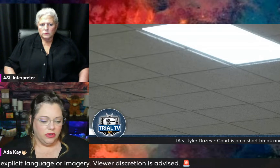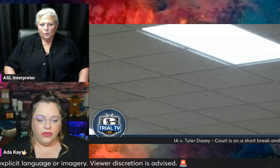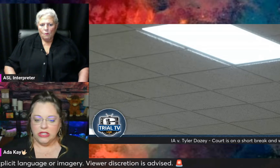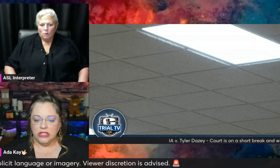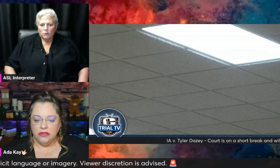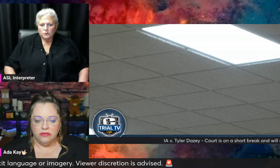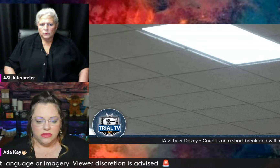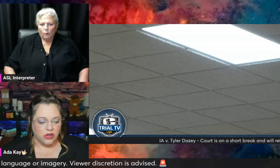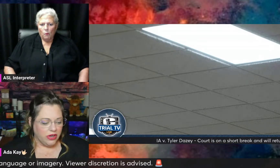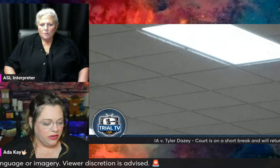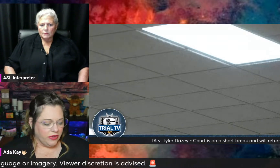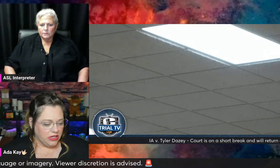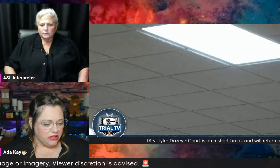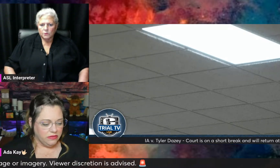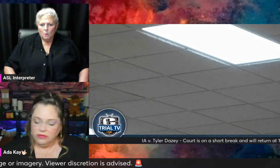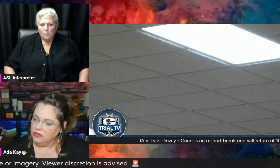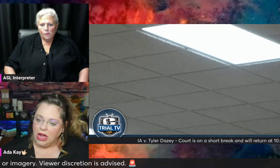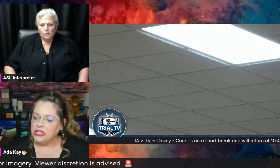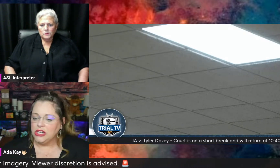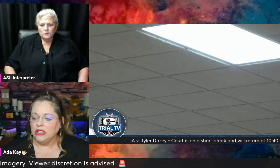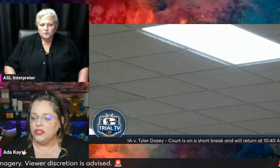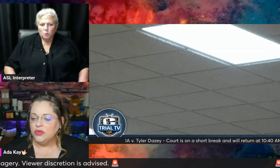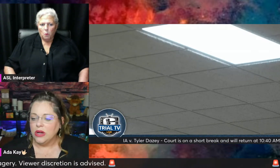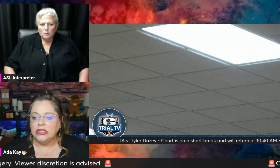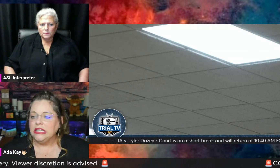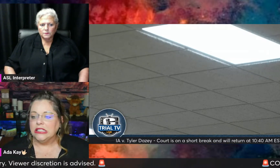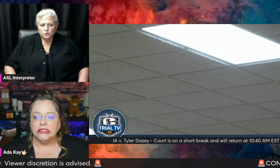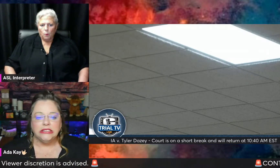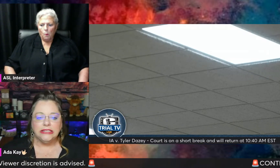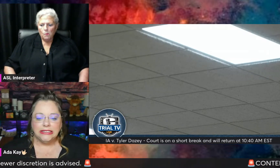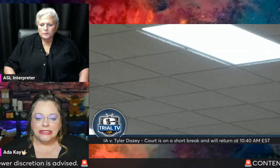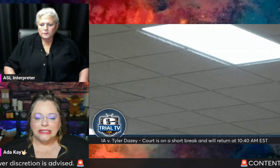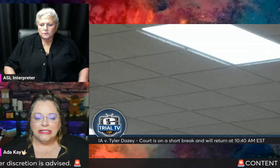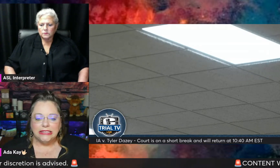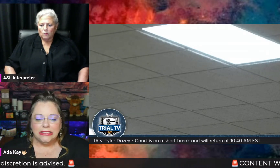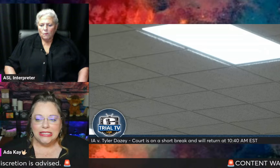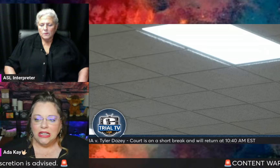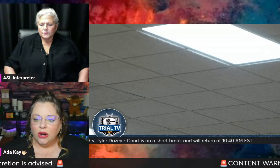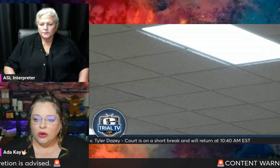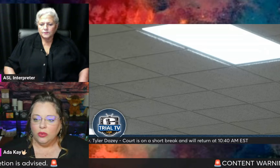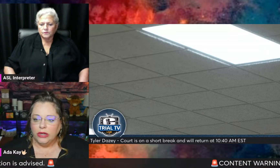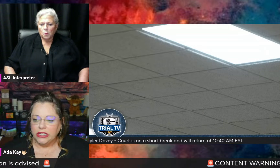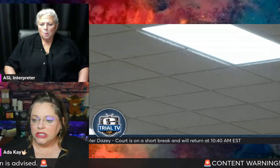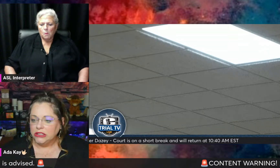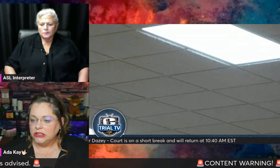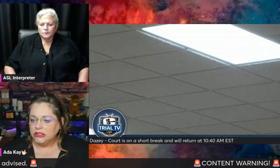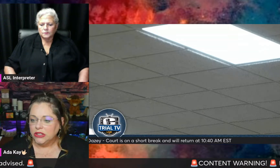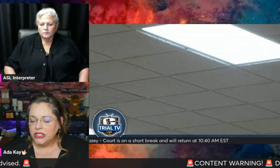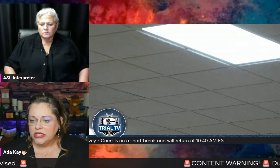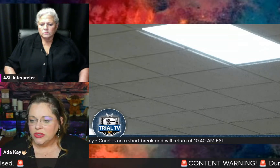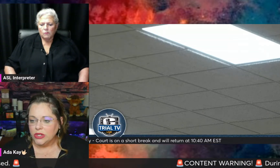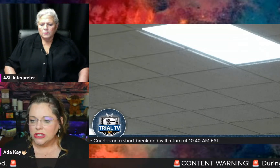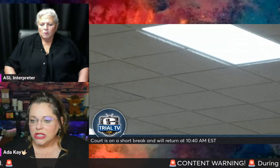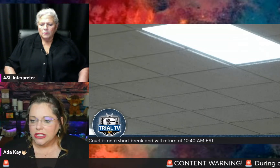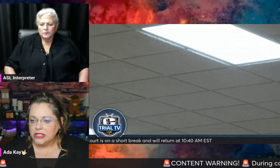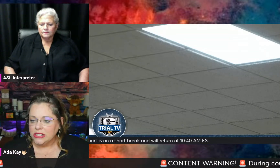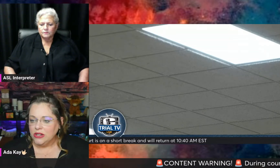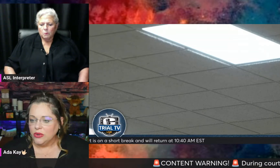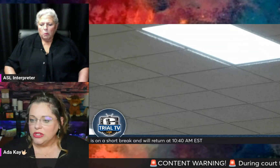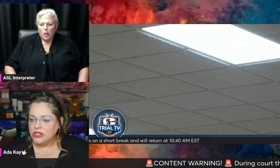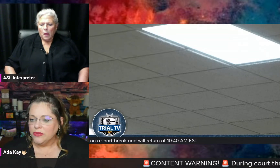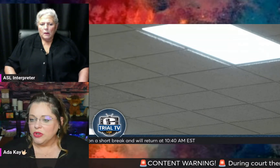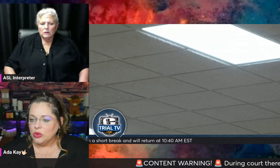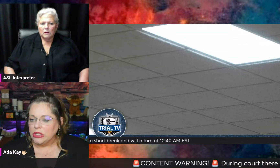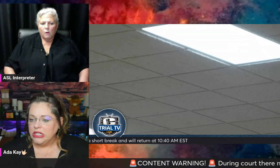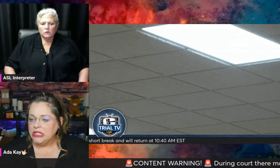you. If I didn't, sorry. If I didn't, I'd shouted you out again. Oh my gosh. So this is what it's like to see